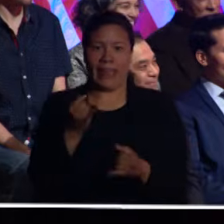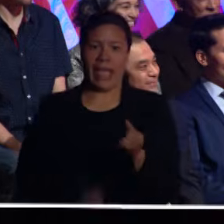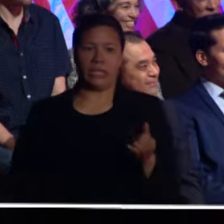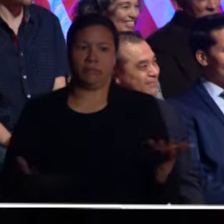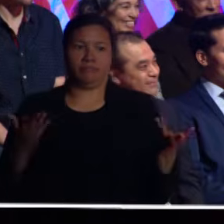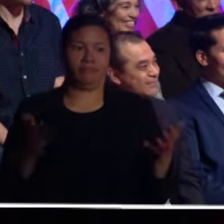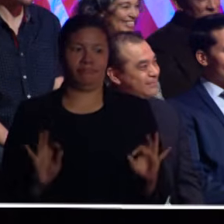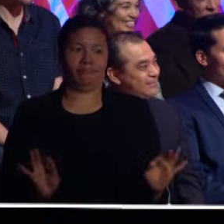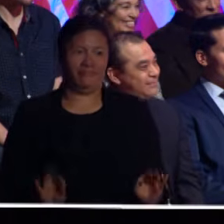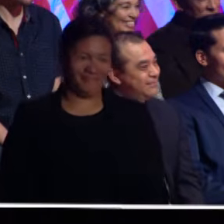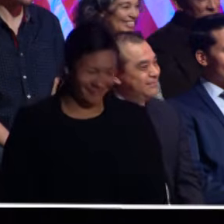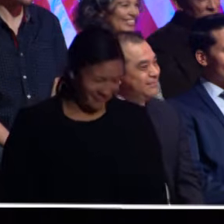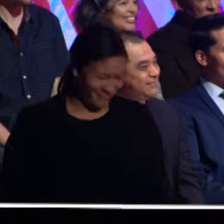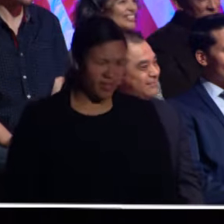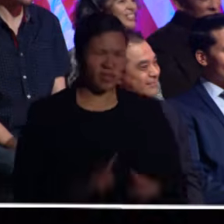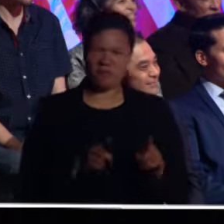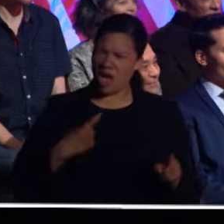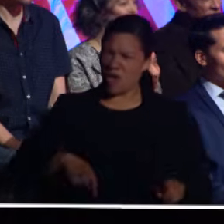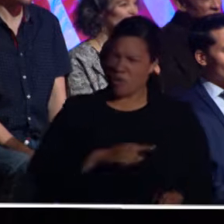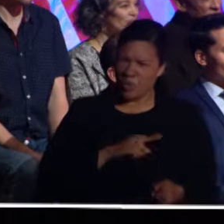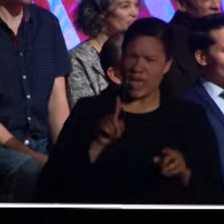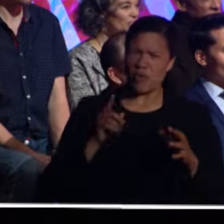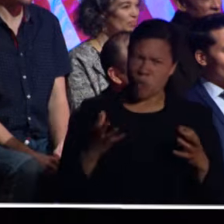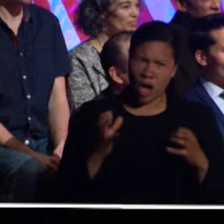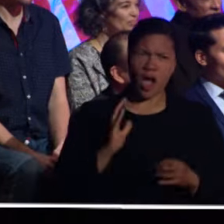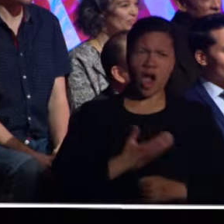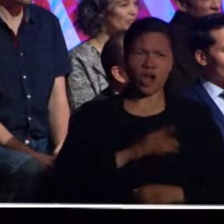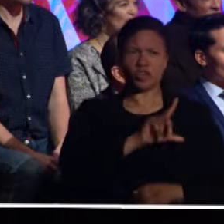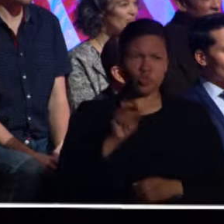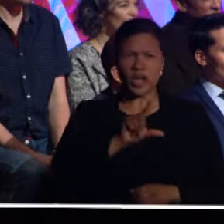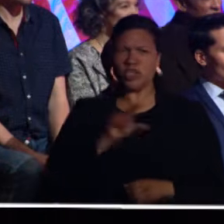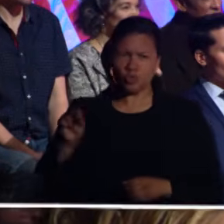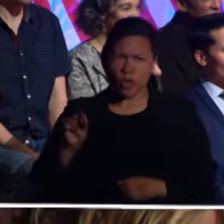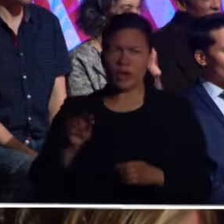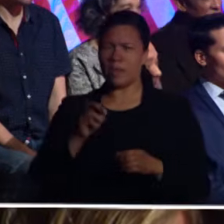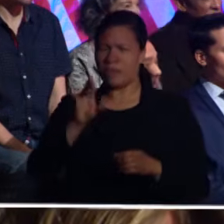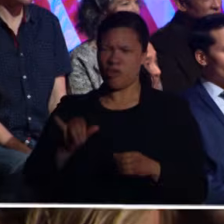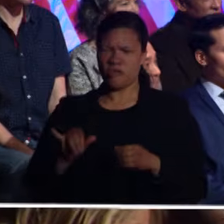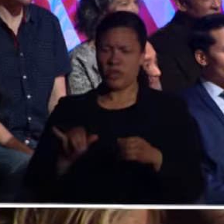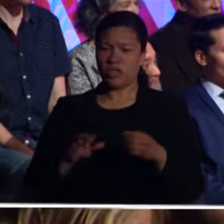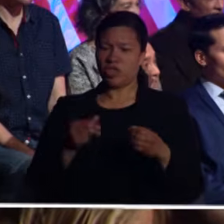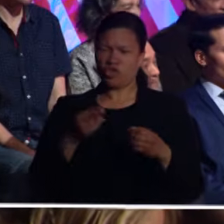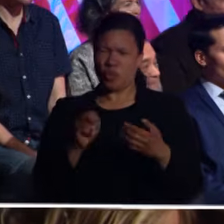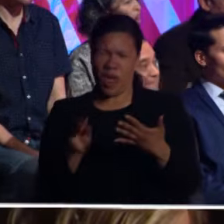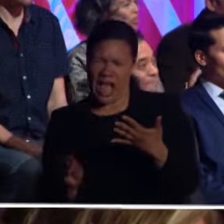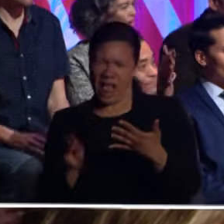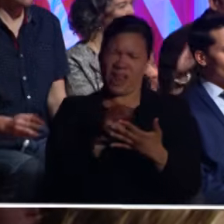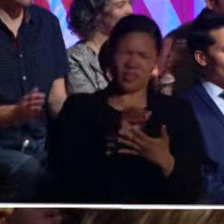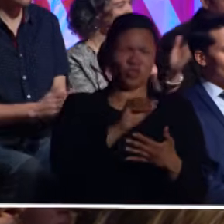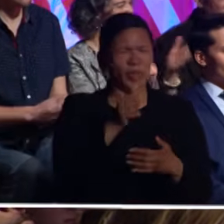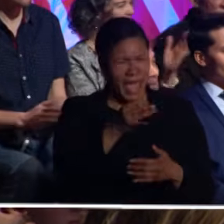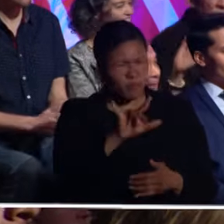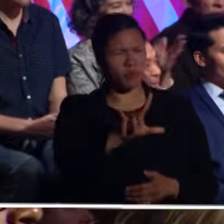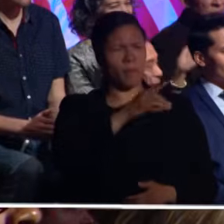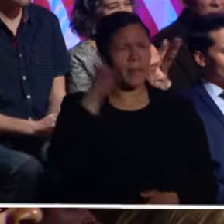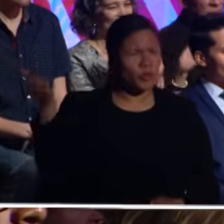us get DC in the game by moving our 2020 primary up from June to April.